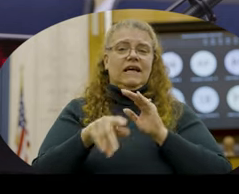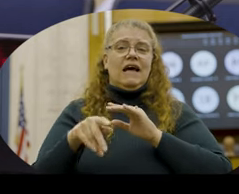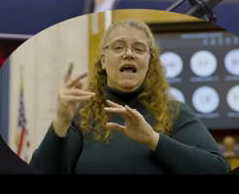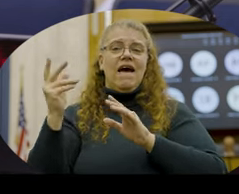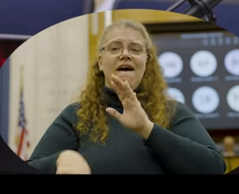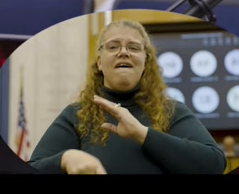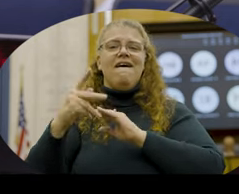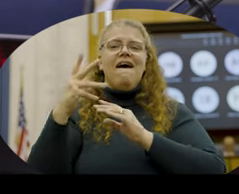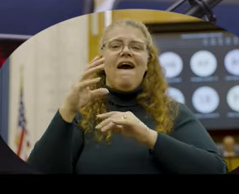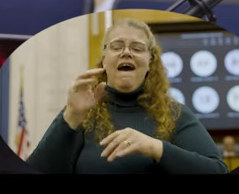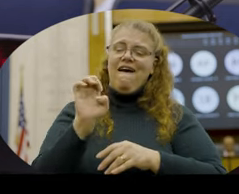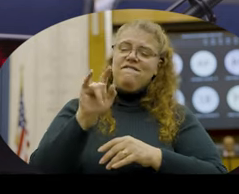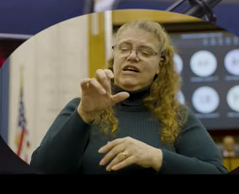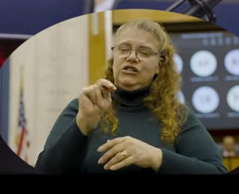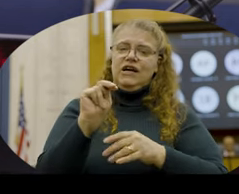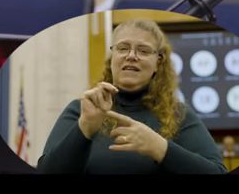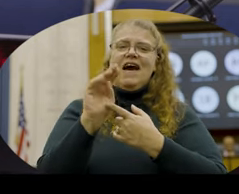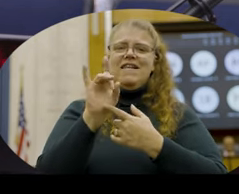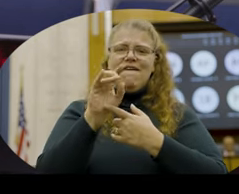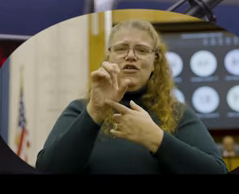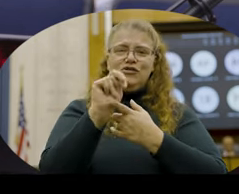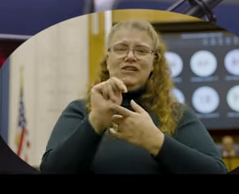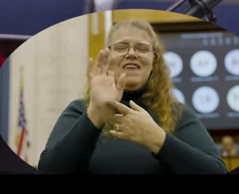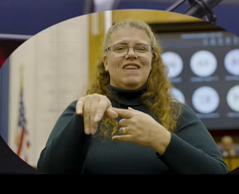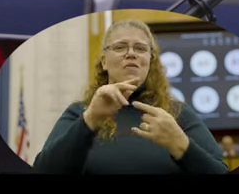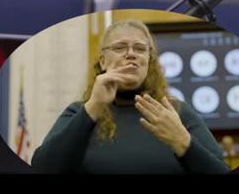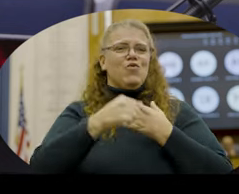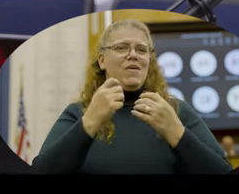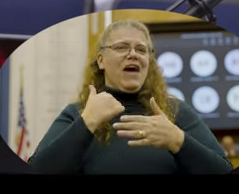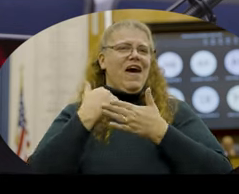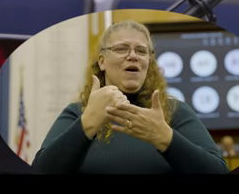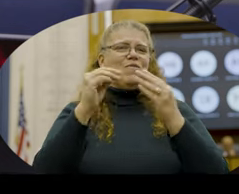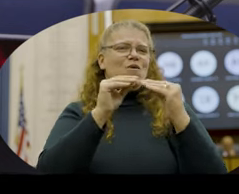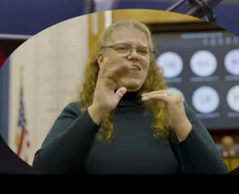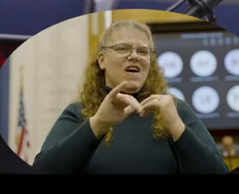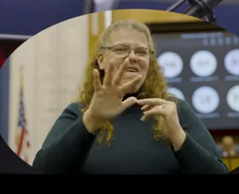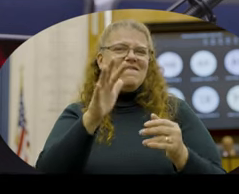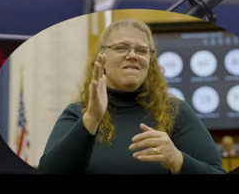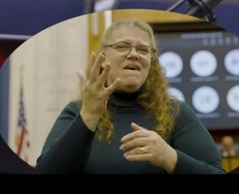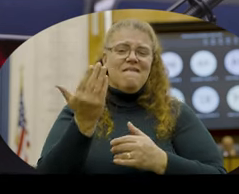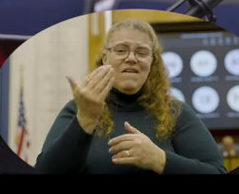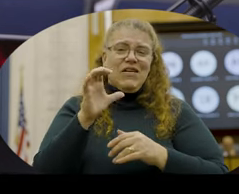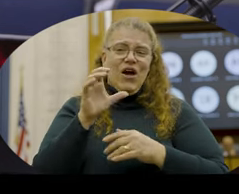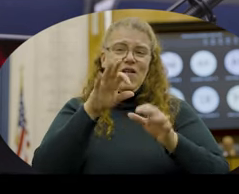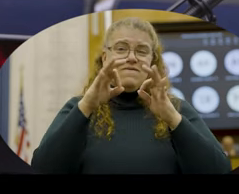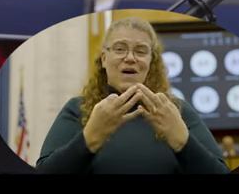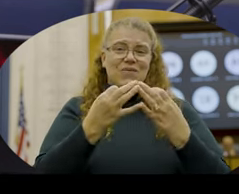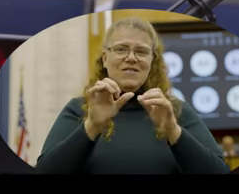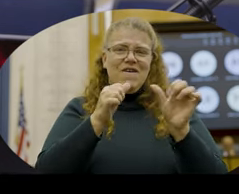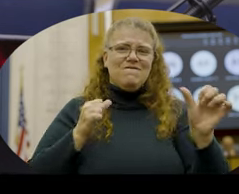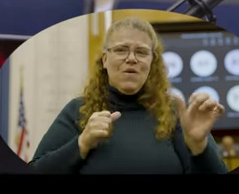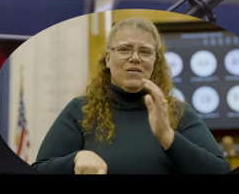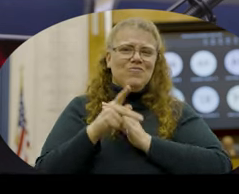late 2019, the program has helped more than 1,500 families avoid eviction. Last year, we